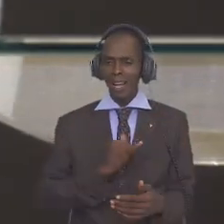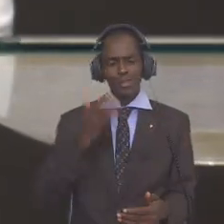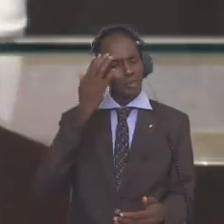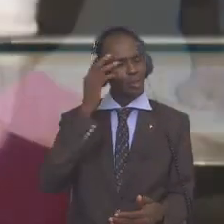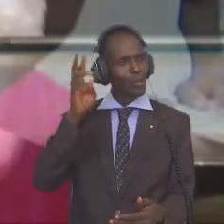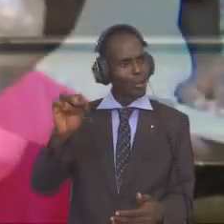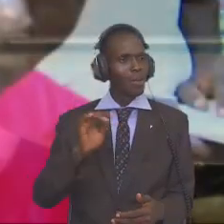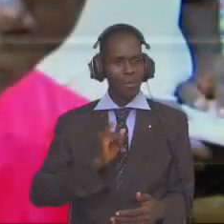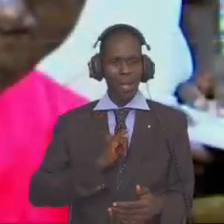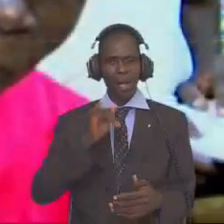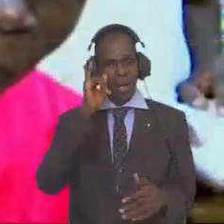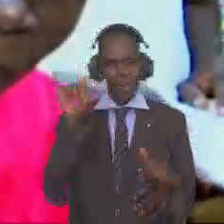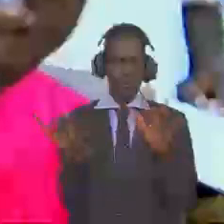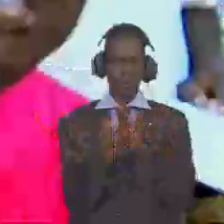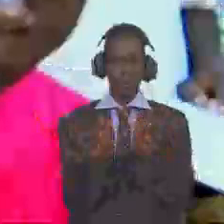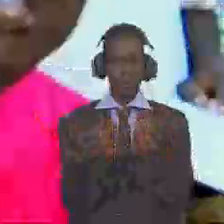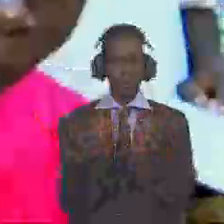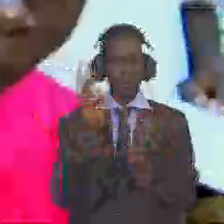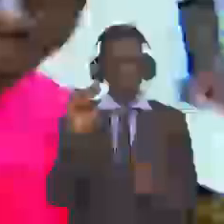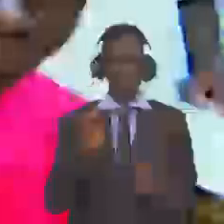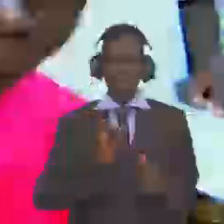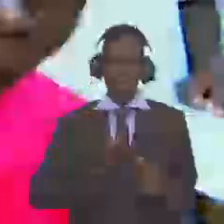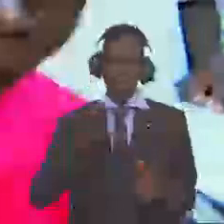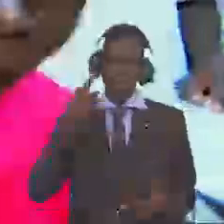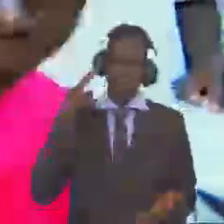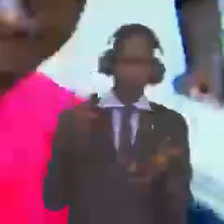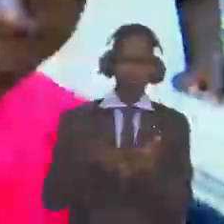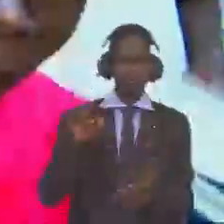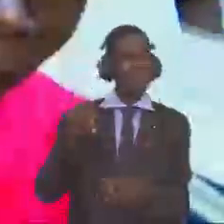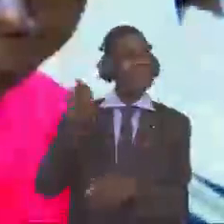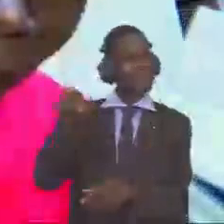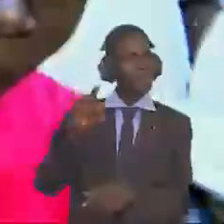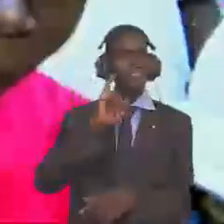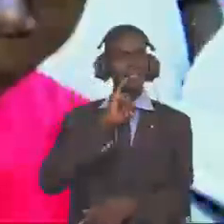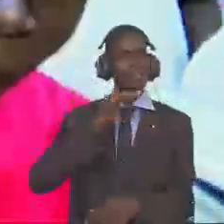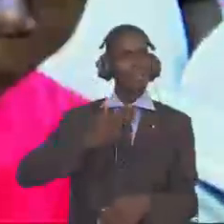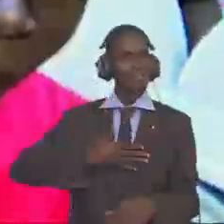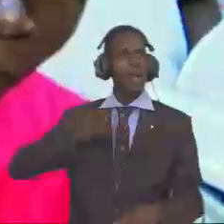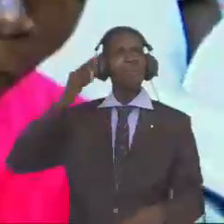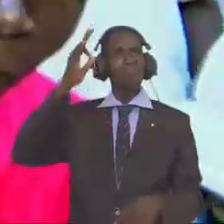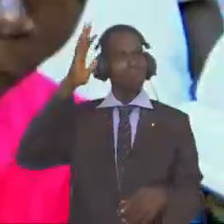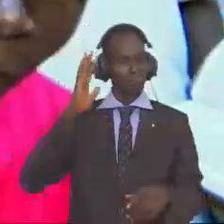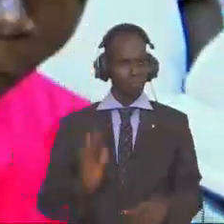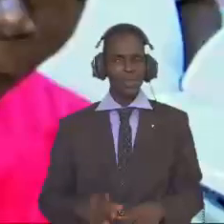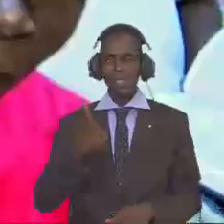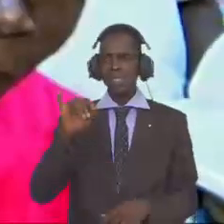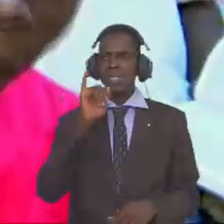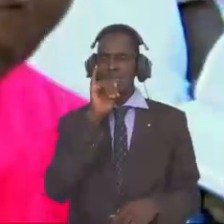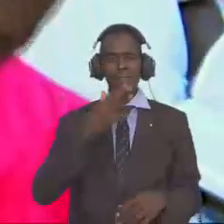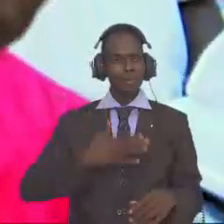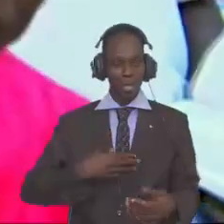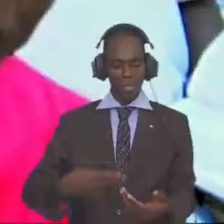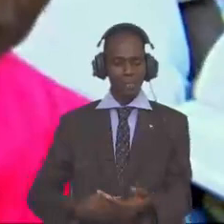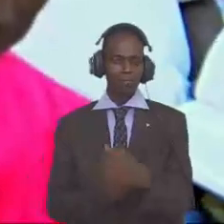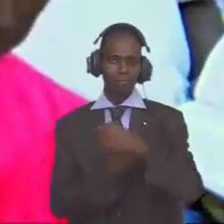I identify with him. That is my minister, that is my shepherd, that's